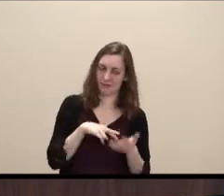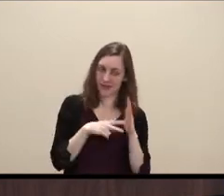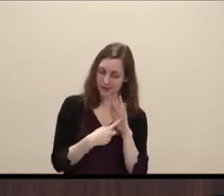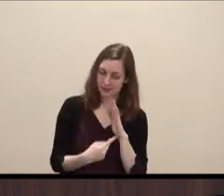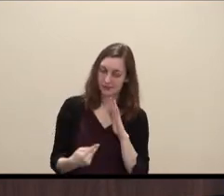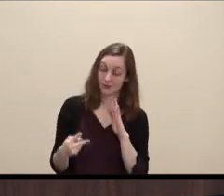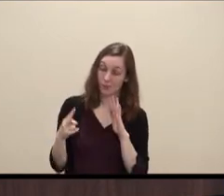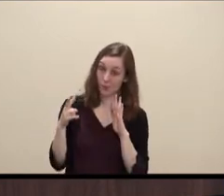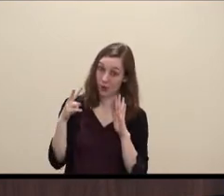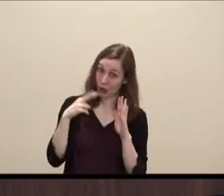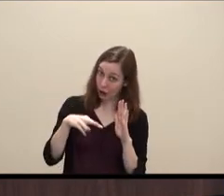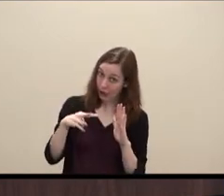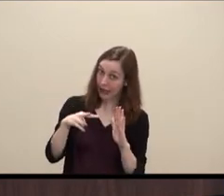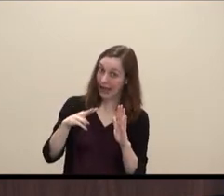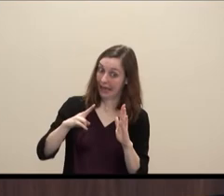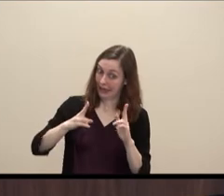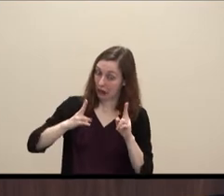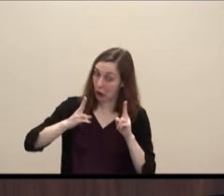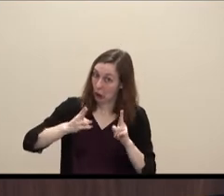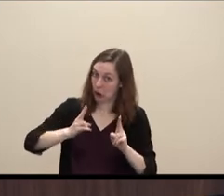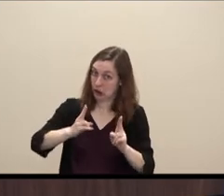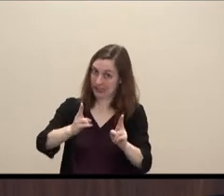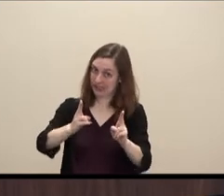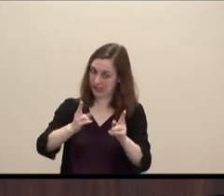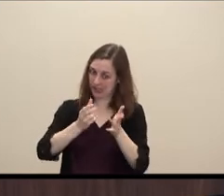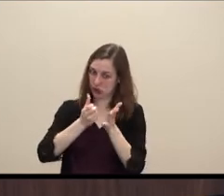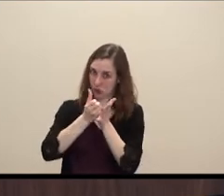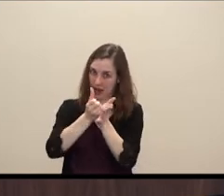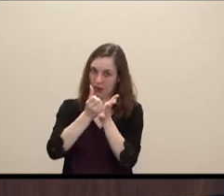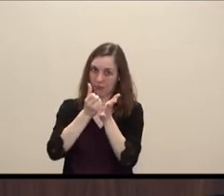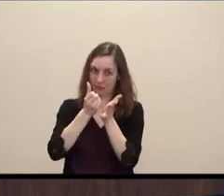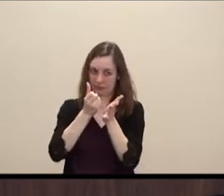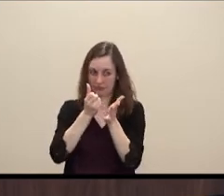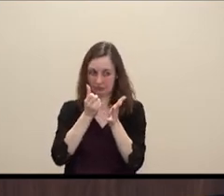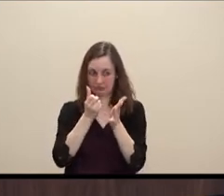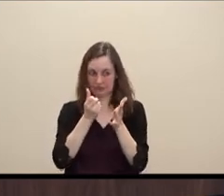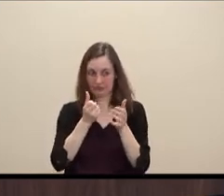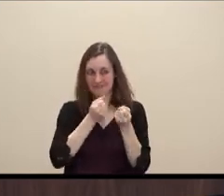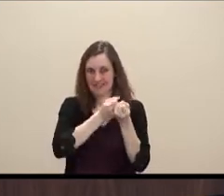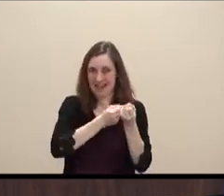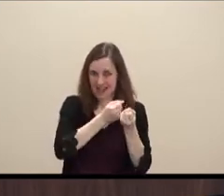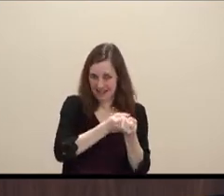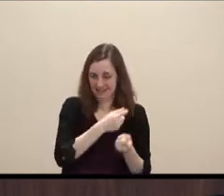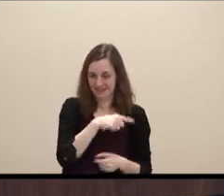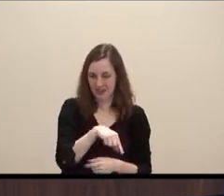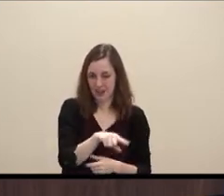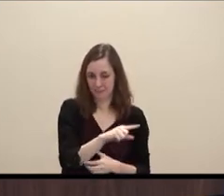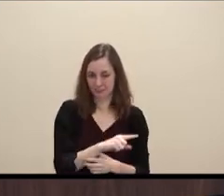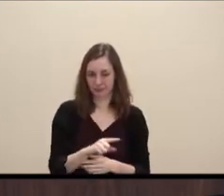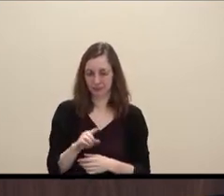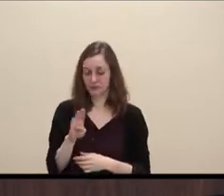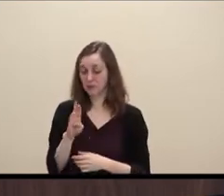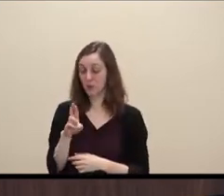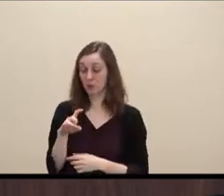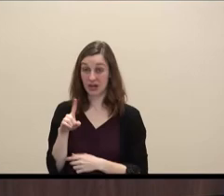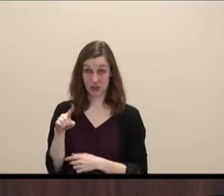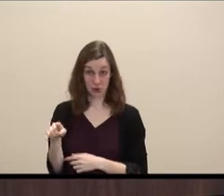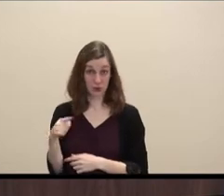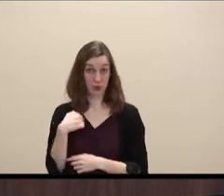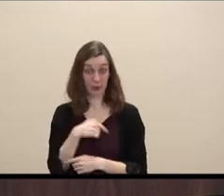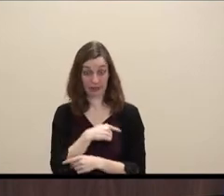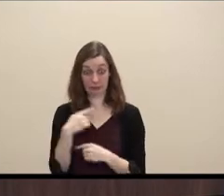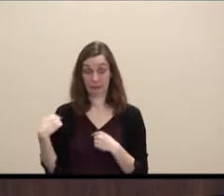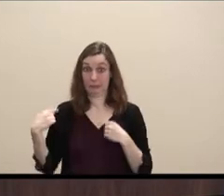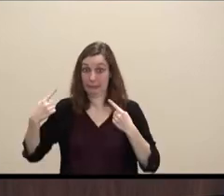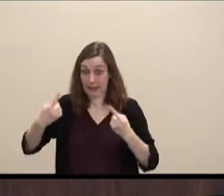looking at the urgency needing to start to fill in for them. Brazos we've been working on. So what is it? Where do